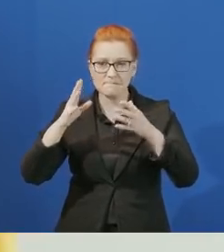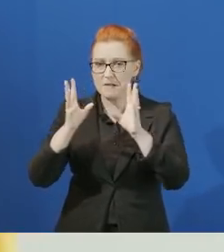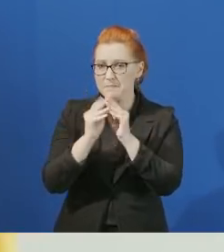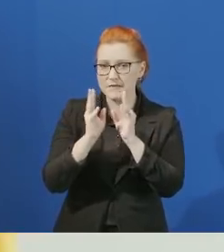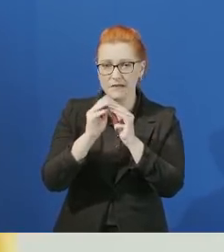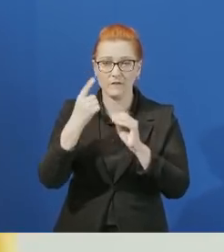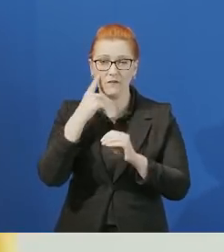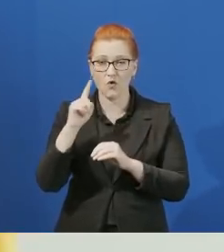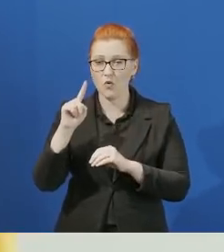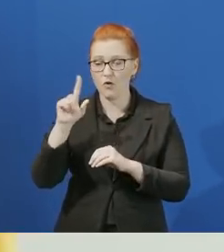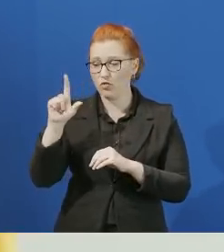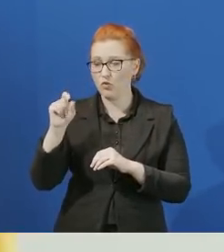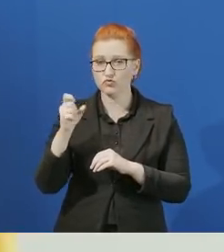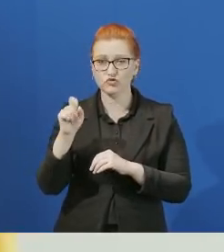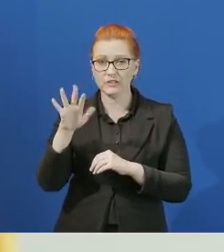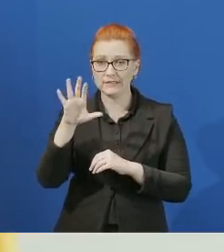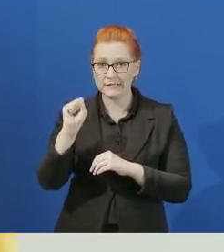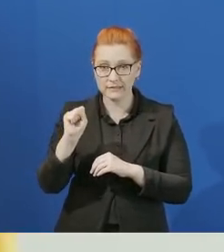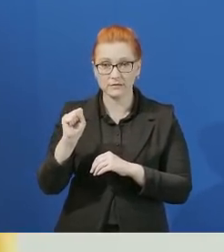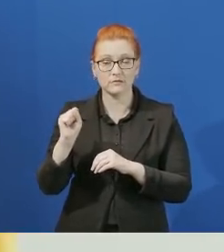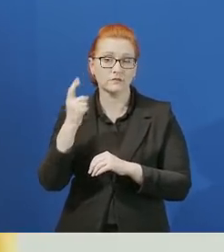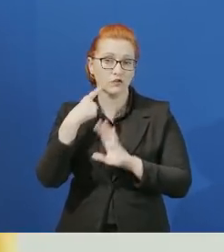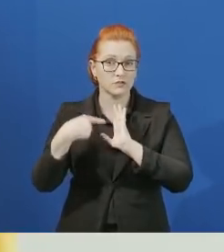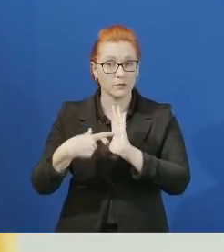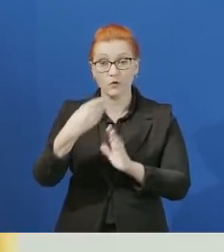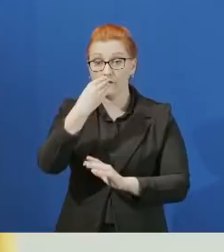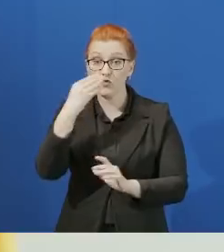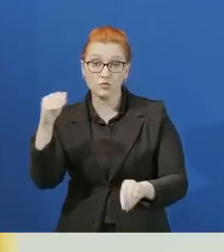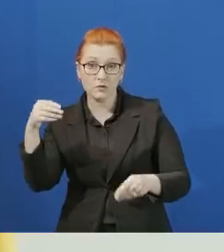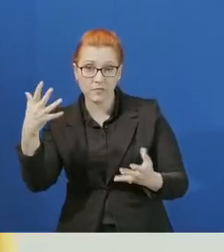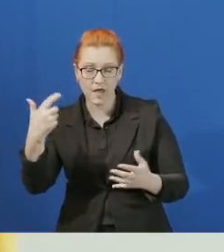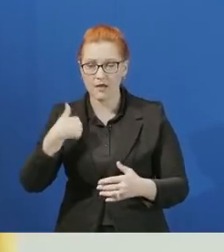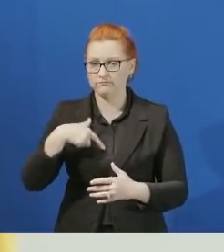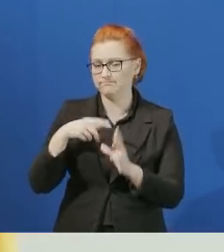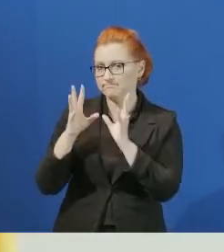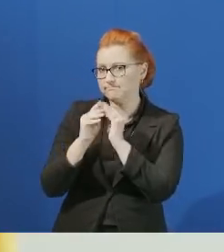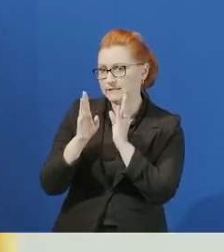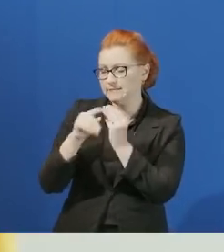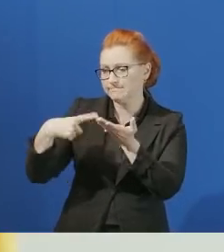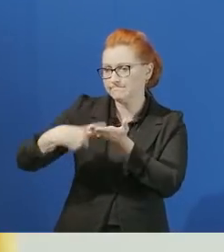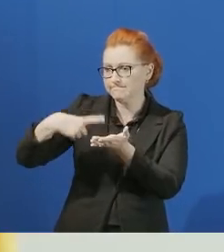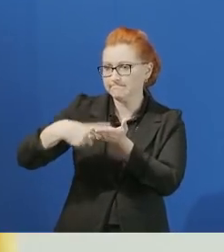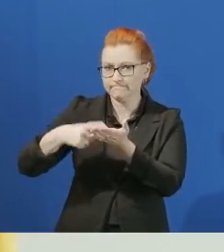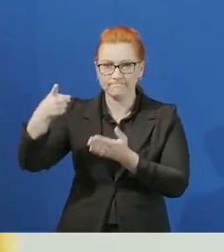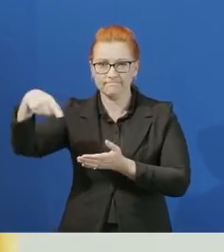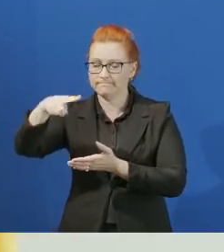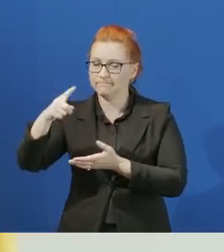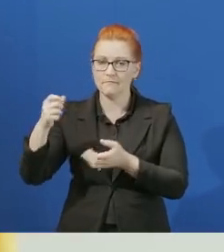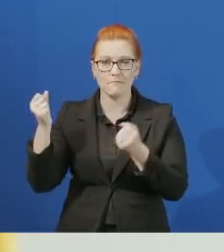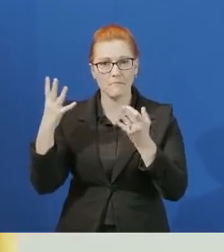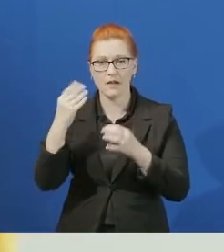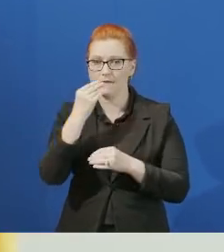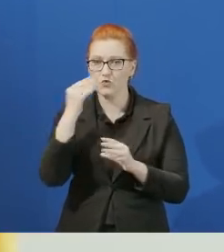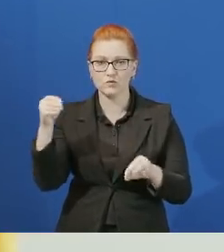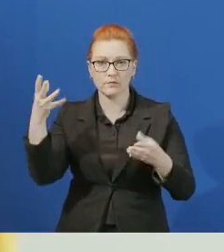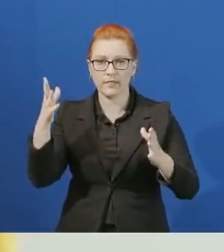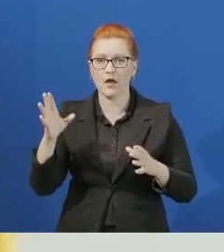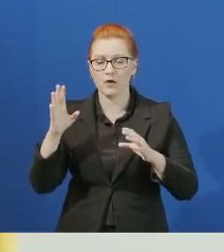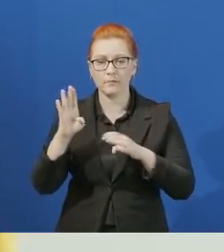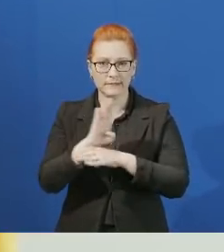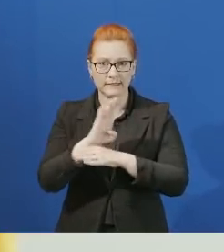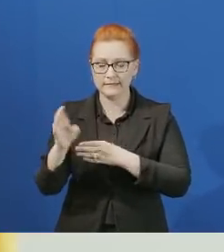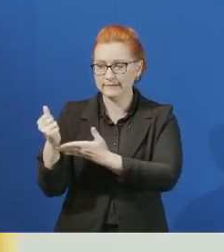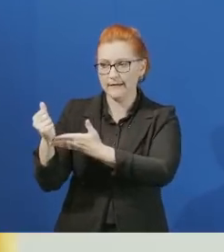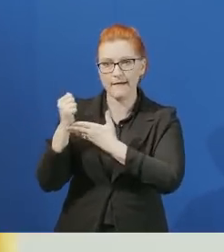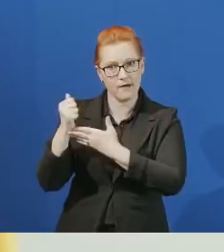the agricultural and food suppliers in the state stepping up and helping fill the requirement at the food banks.